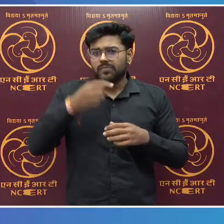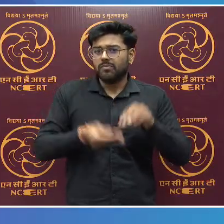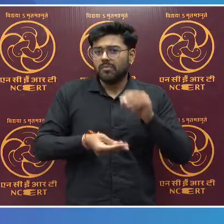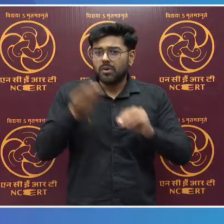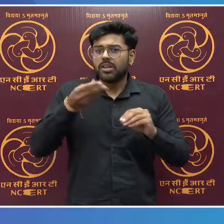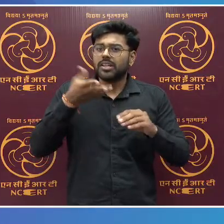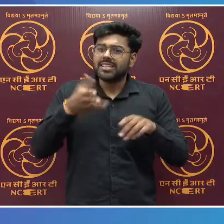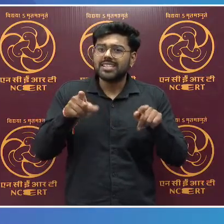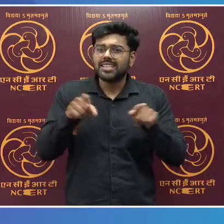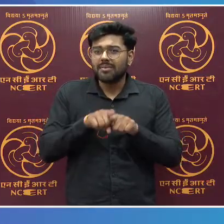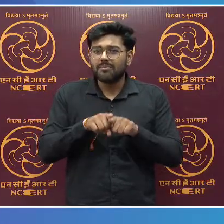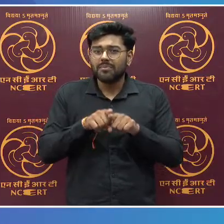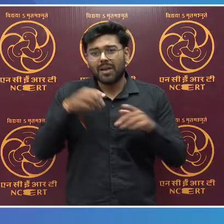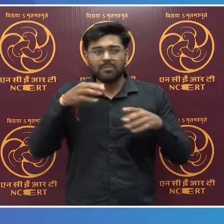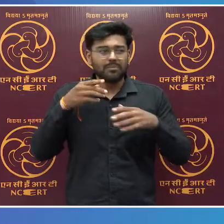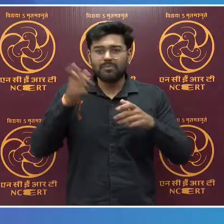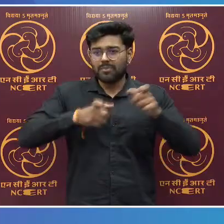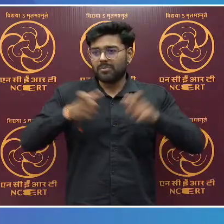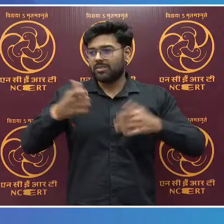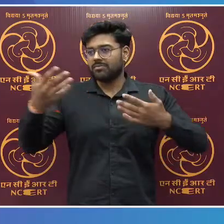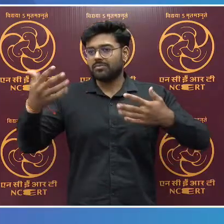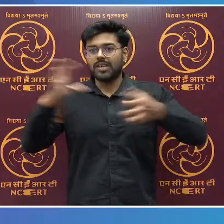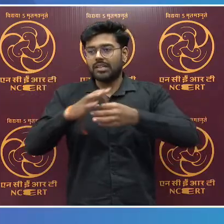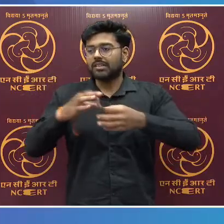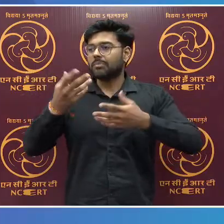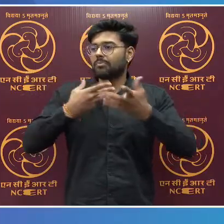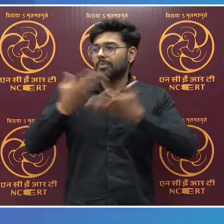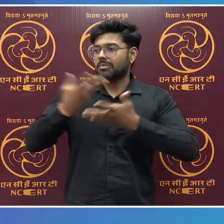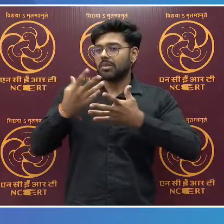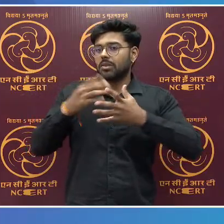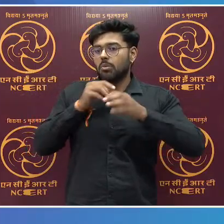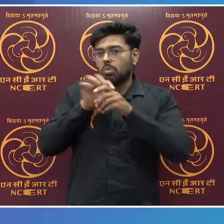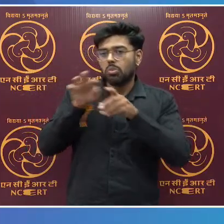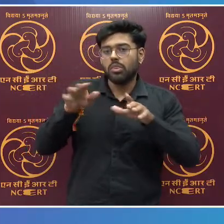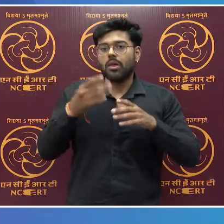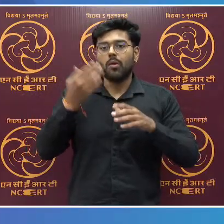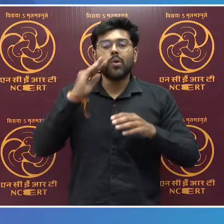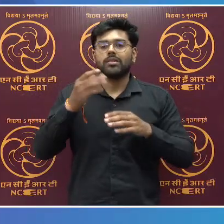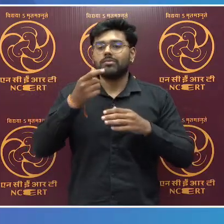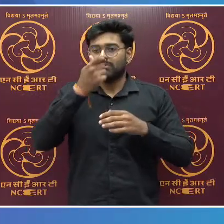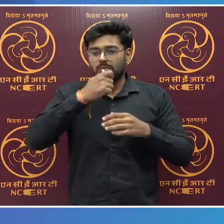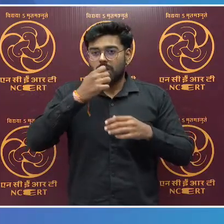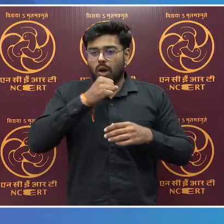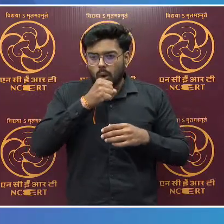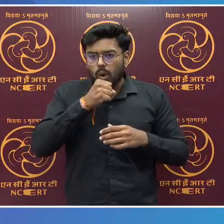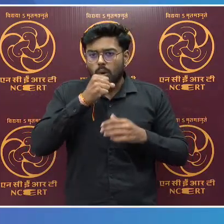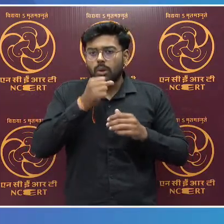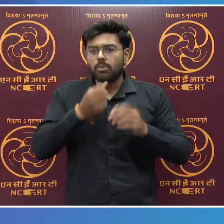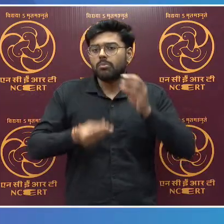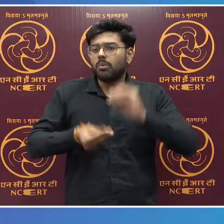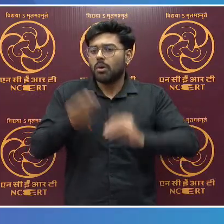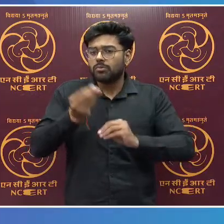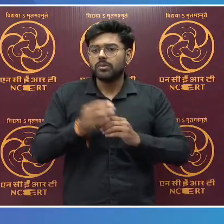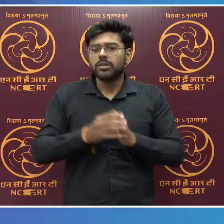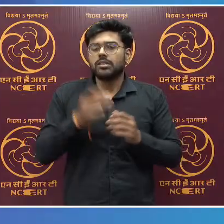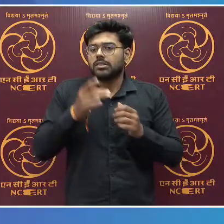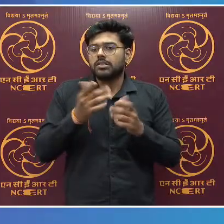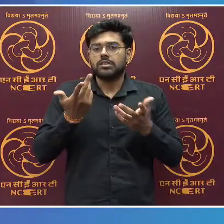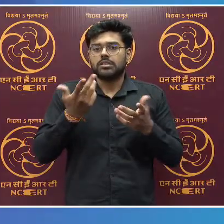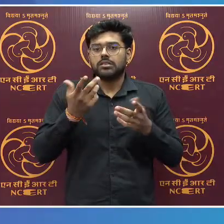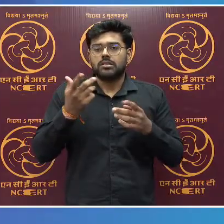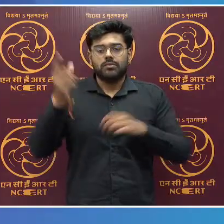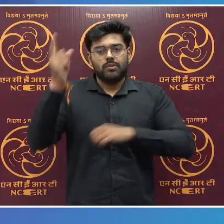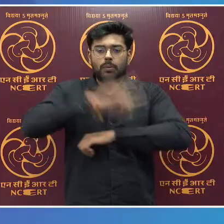disease, right. So, what happens in that? When a person suffers from common cold, you see day one